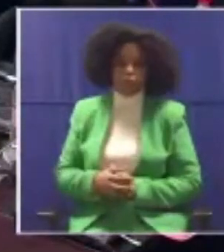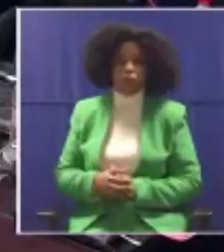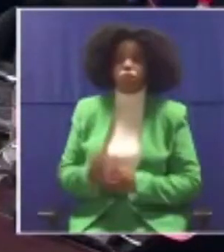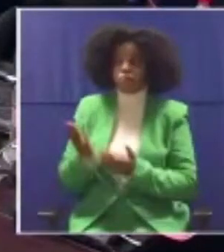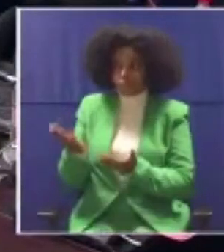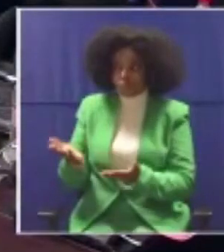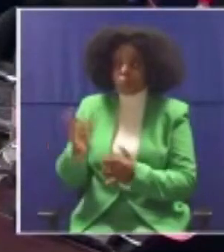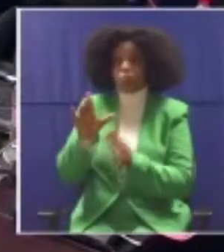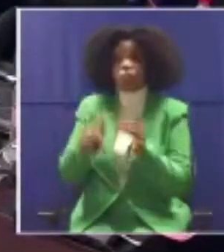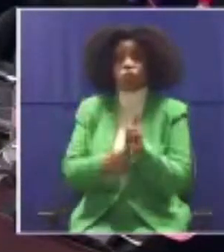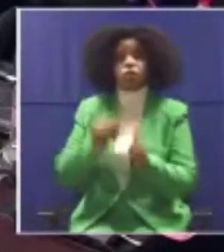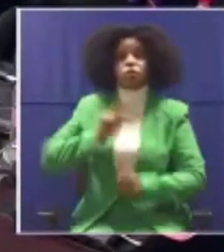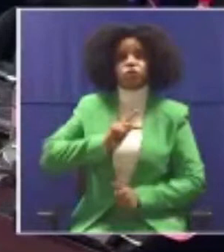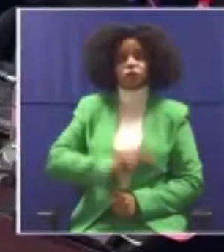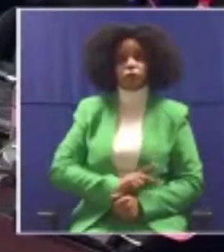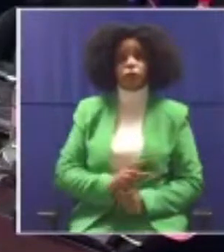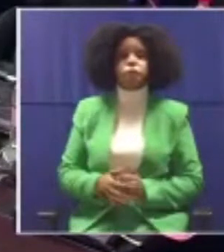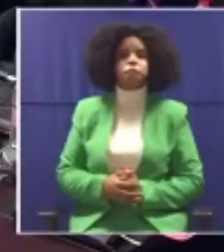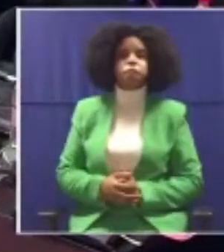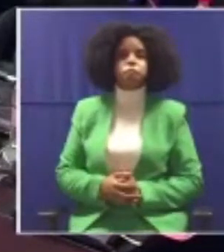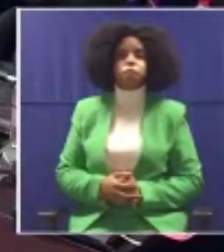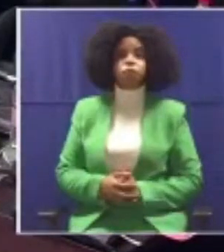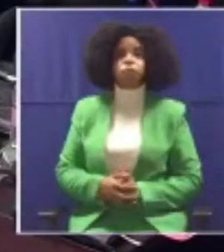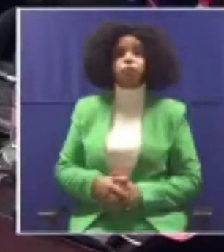much, Chairperson.